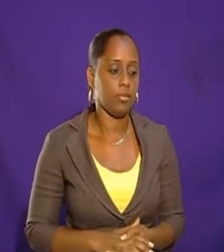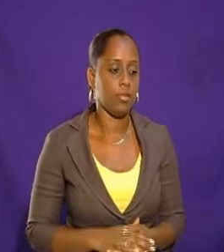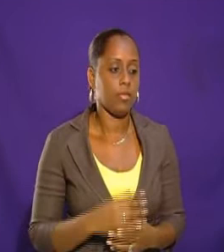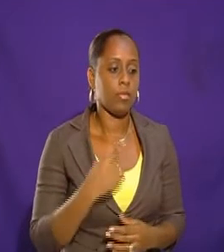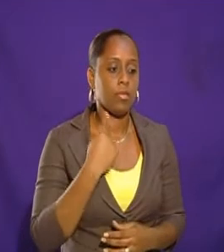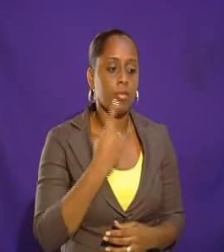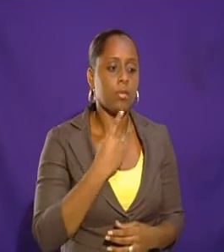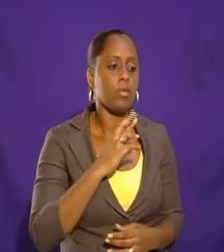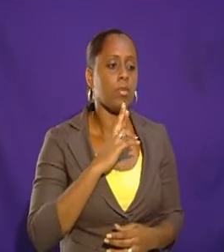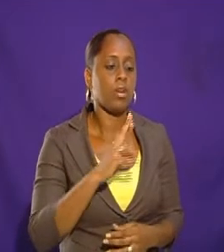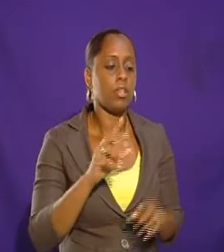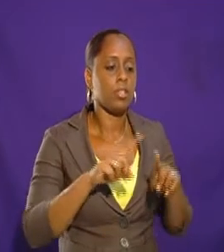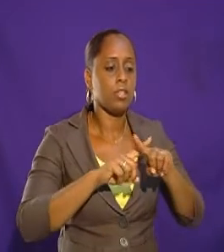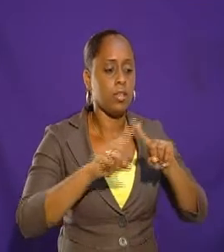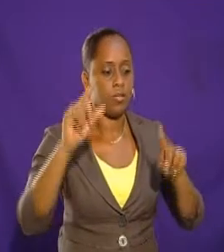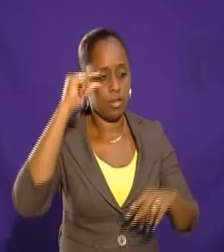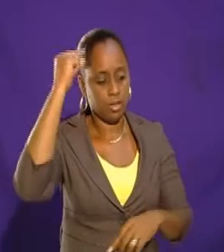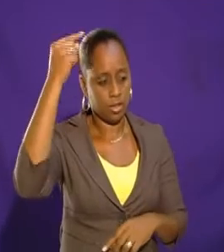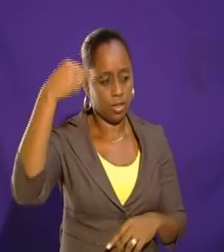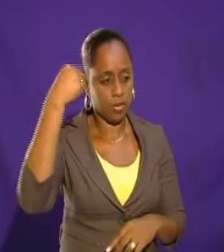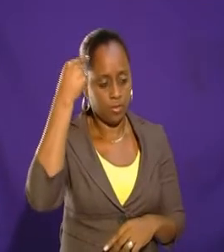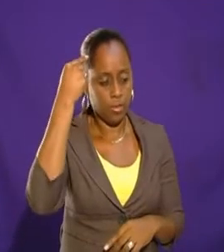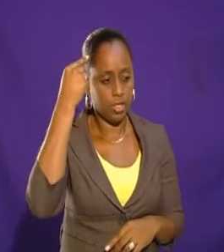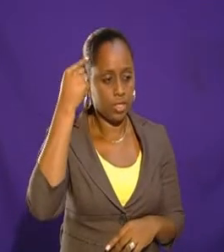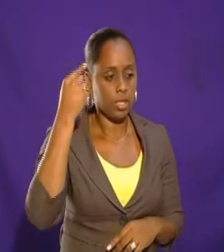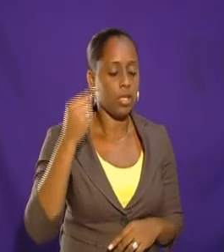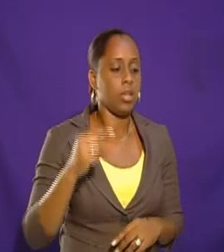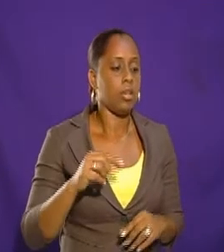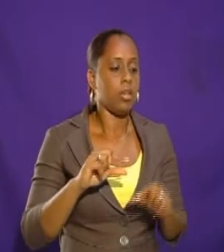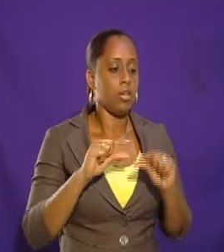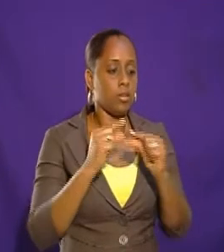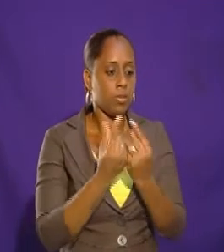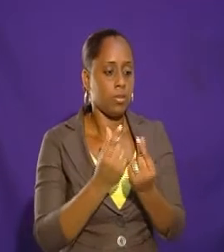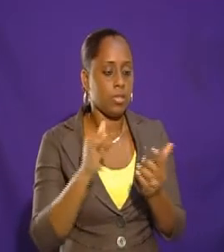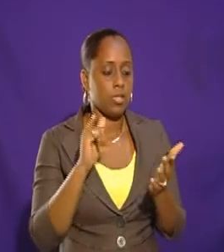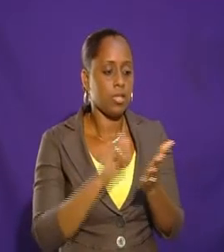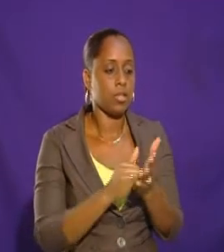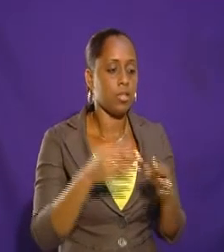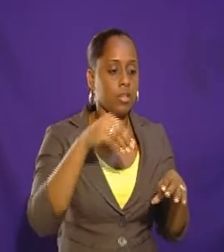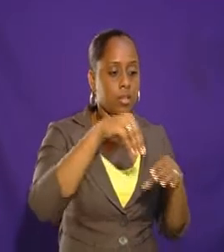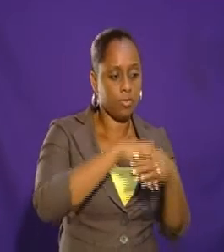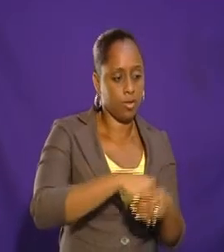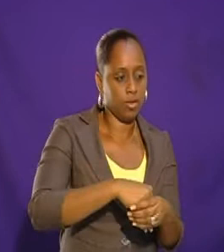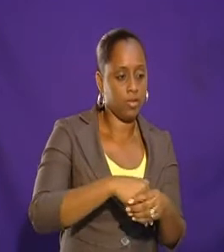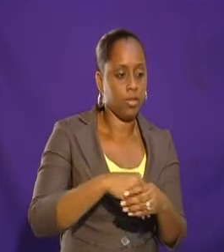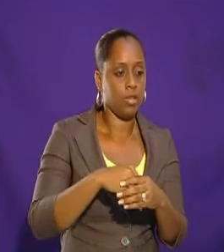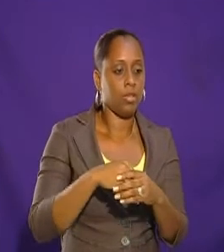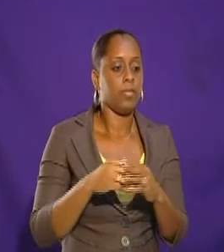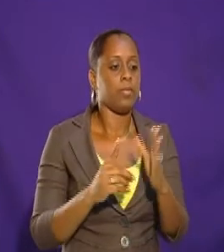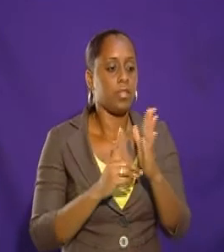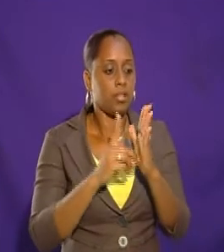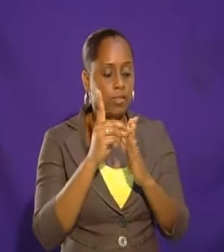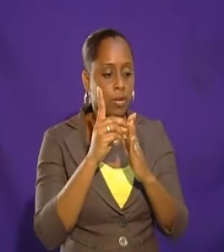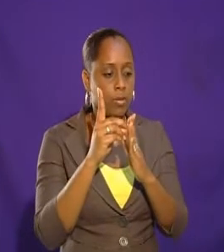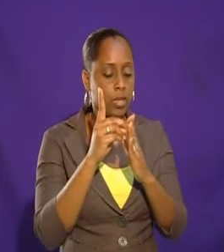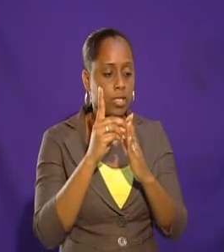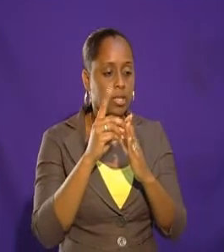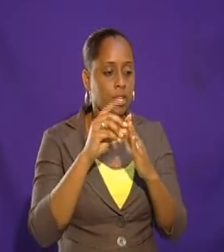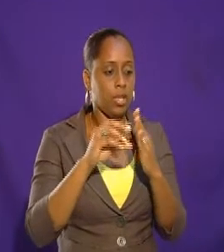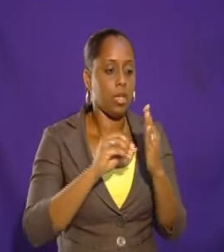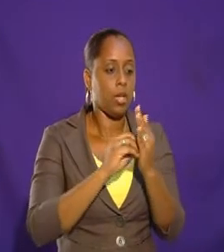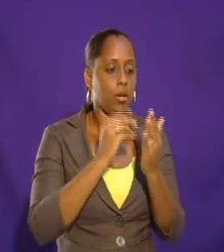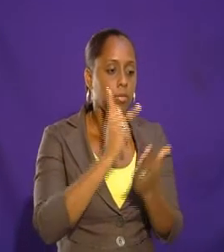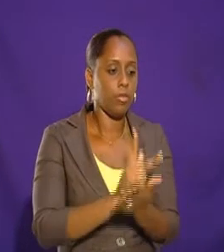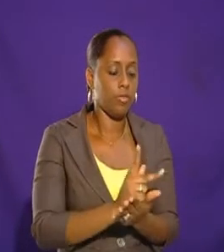Who are the different government agencies that participate in the developmental approval process? They are